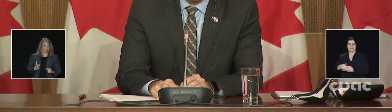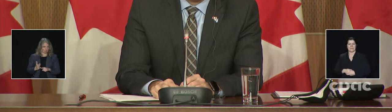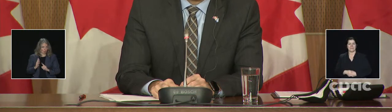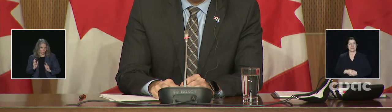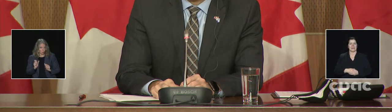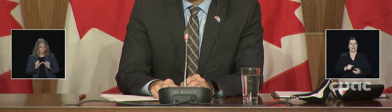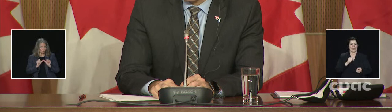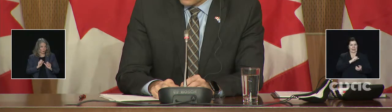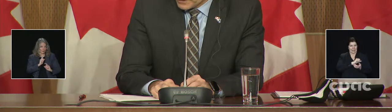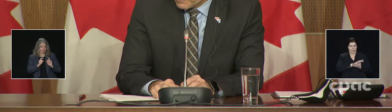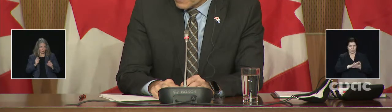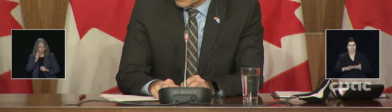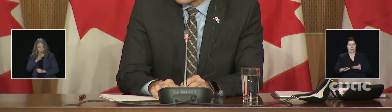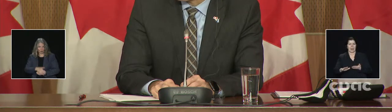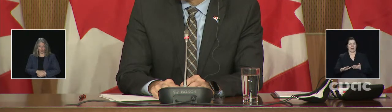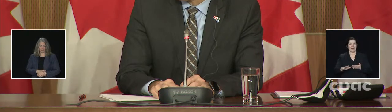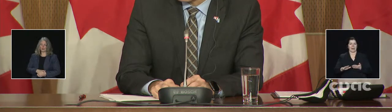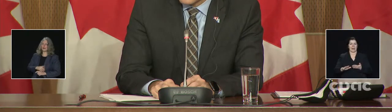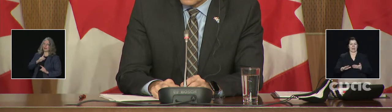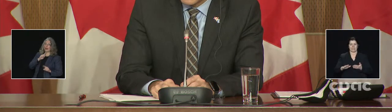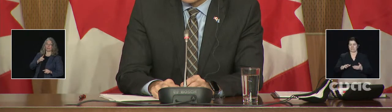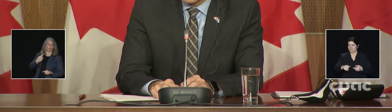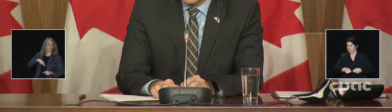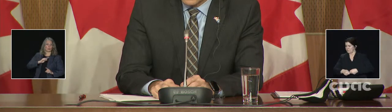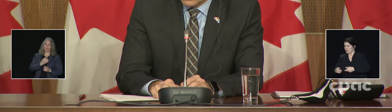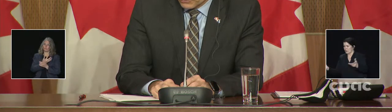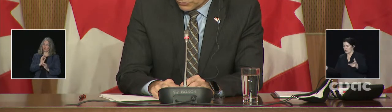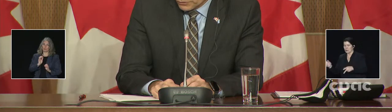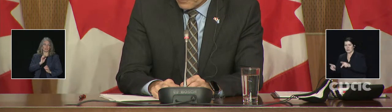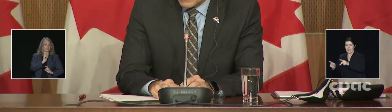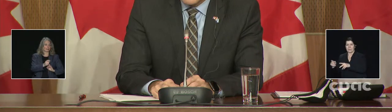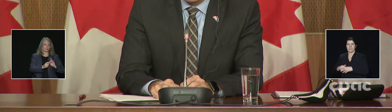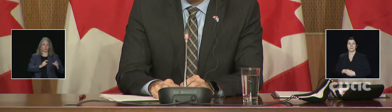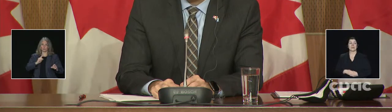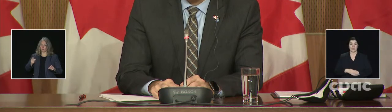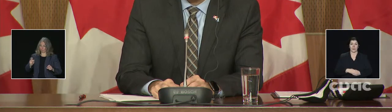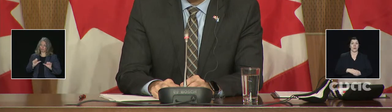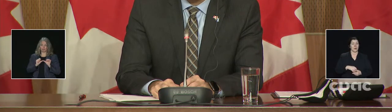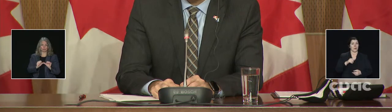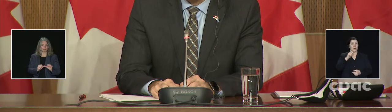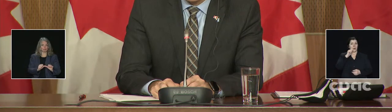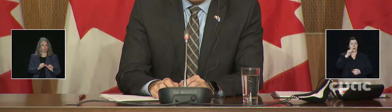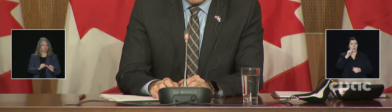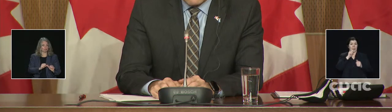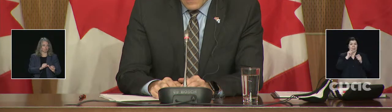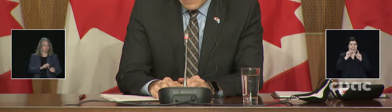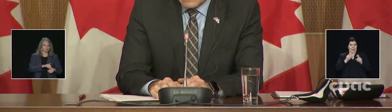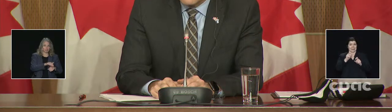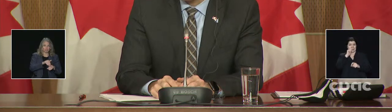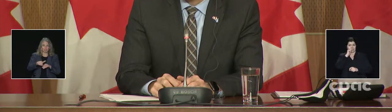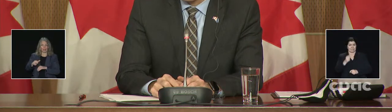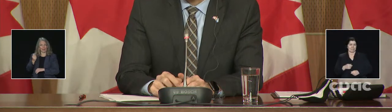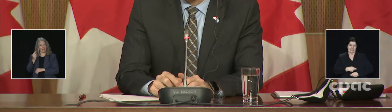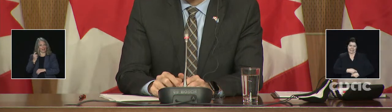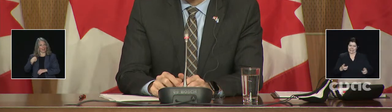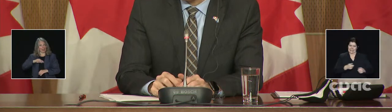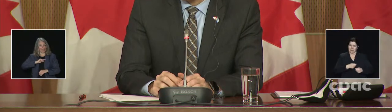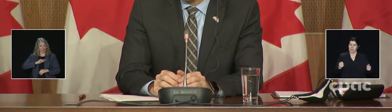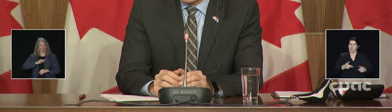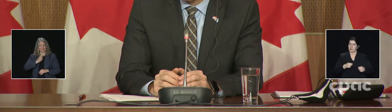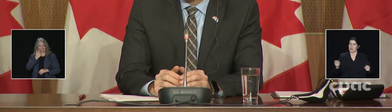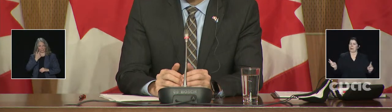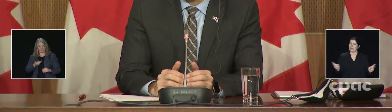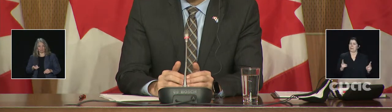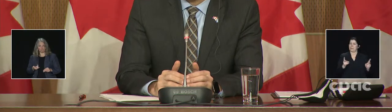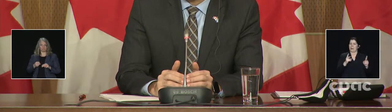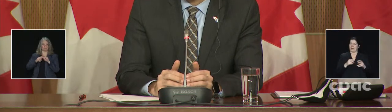been providing these tests free, and we are continuing to do so. We are also multiplying by 5 just in December